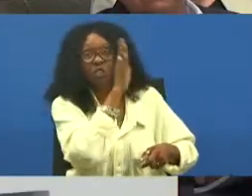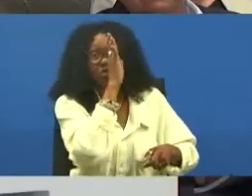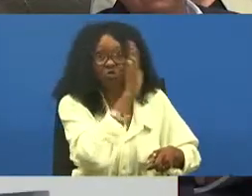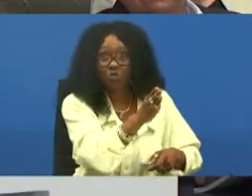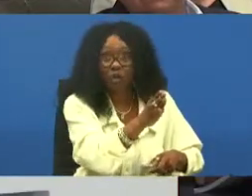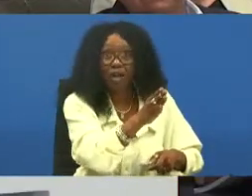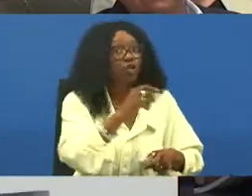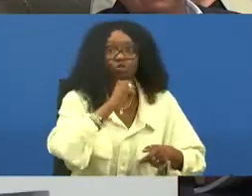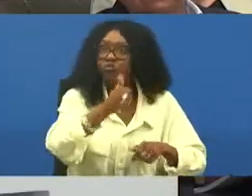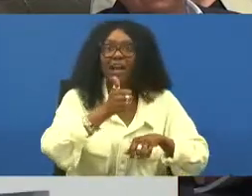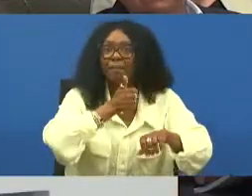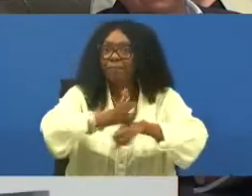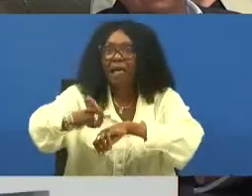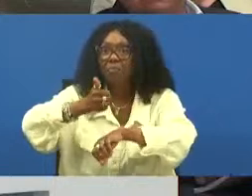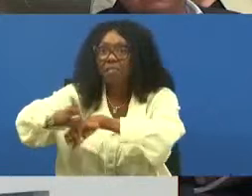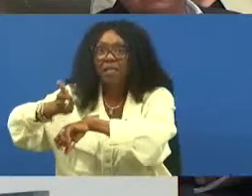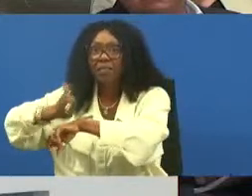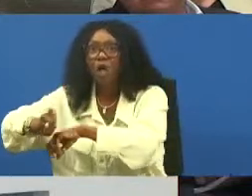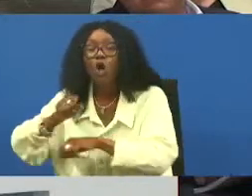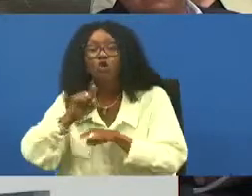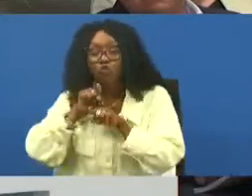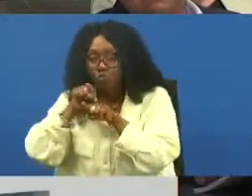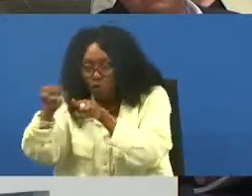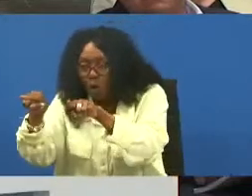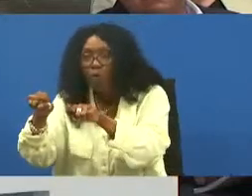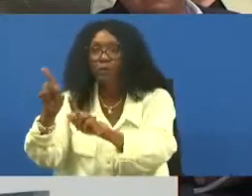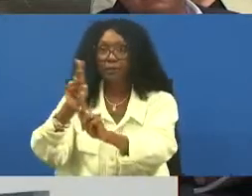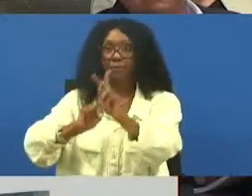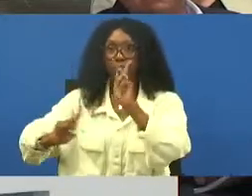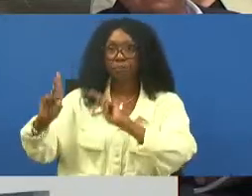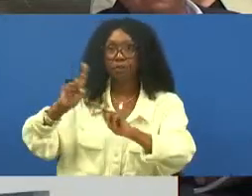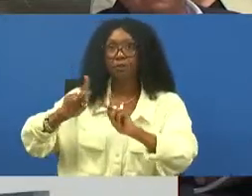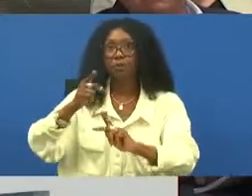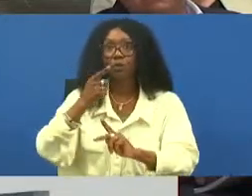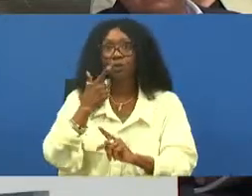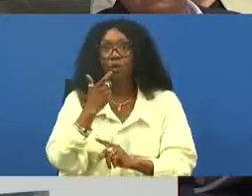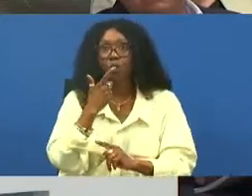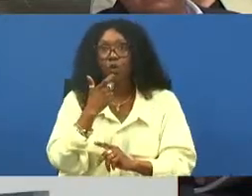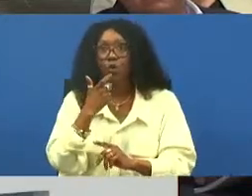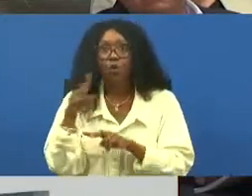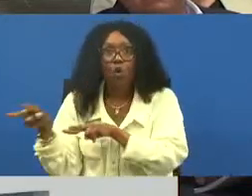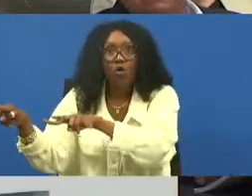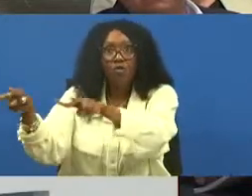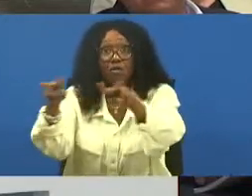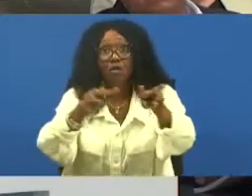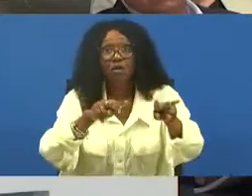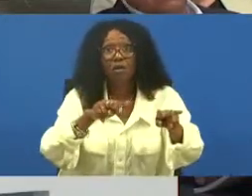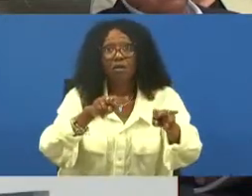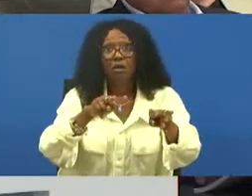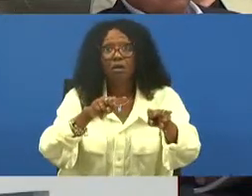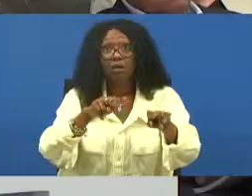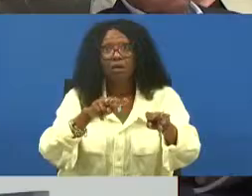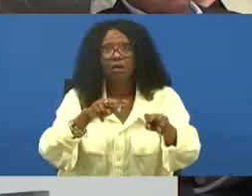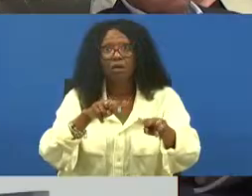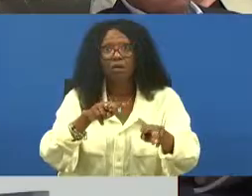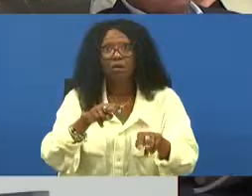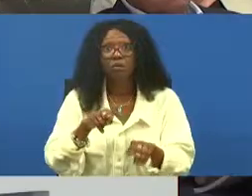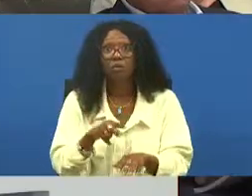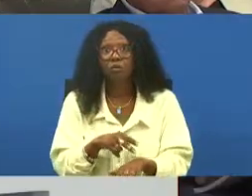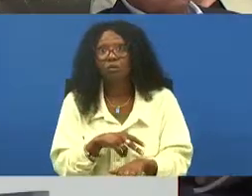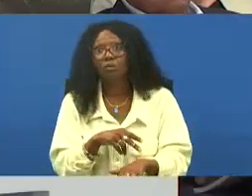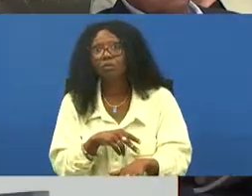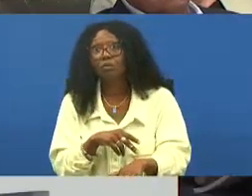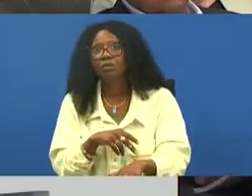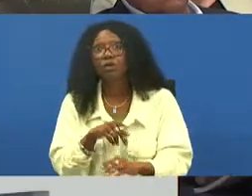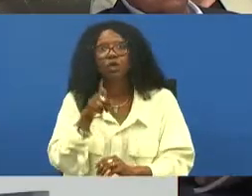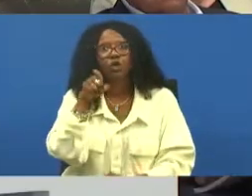make acquisitions. Go to the people who do oversee this. Is he able to talk to me, Brandon? Thank you, please. Yeah.